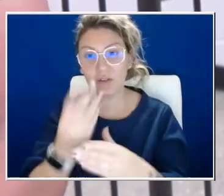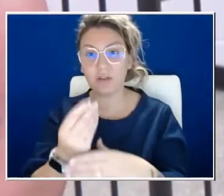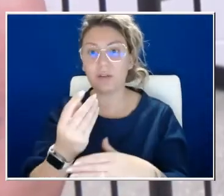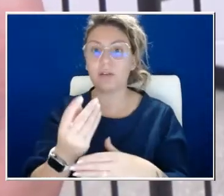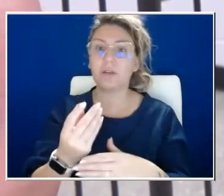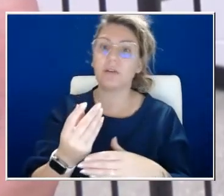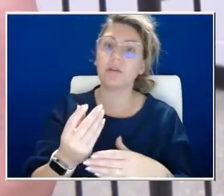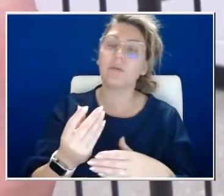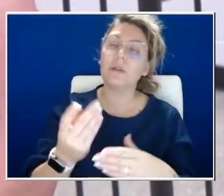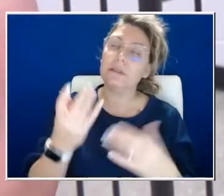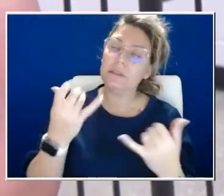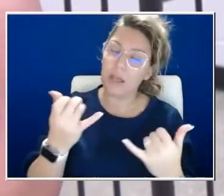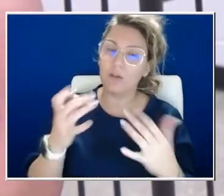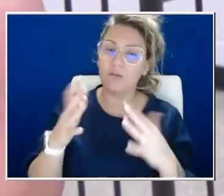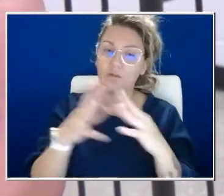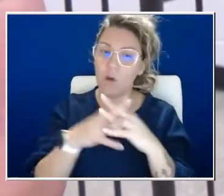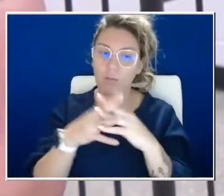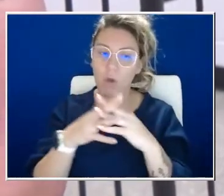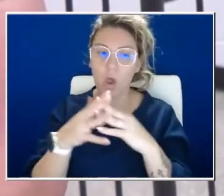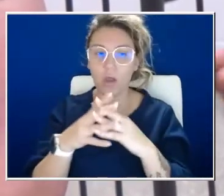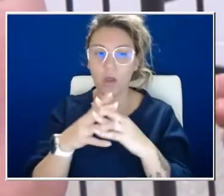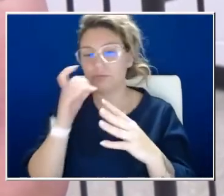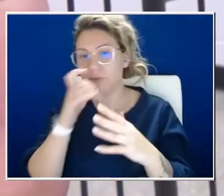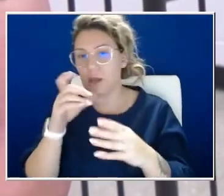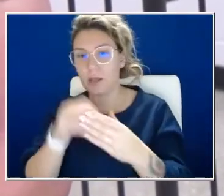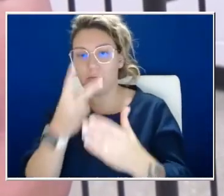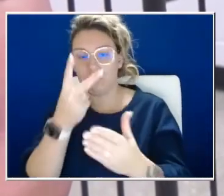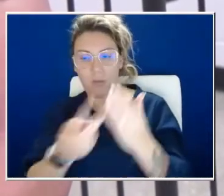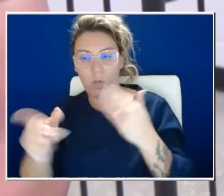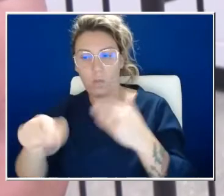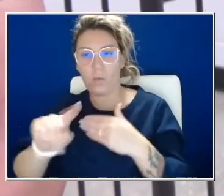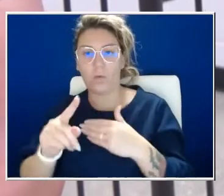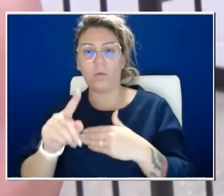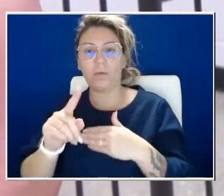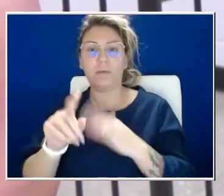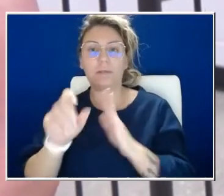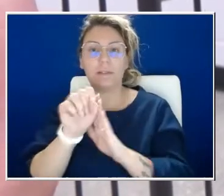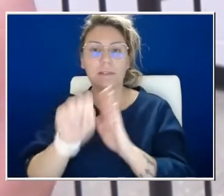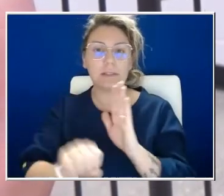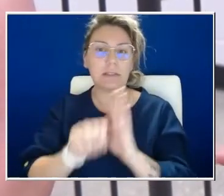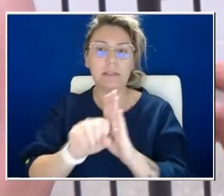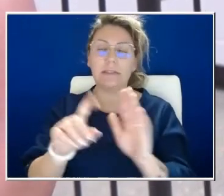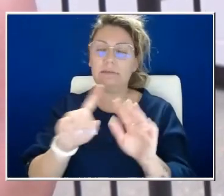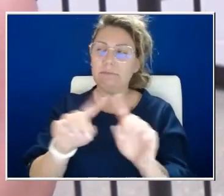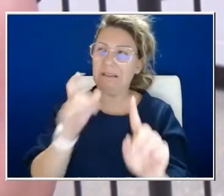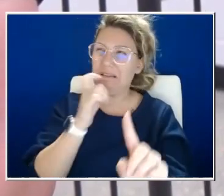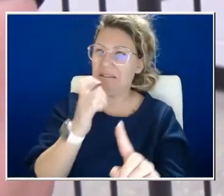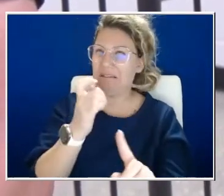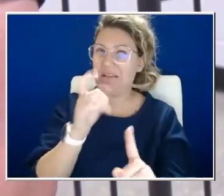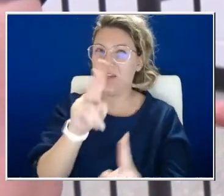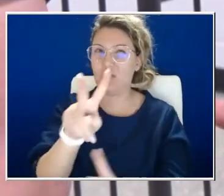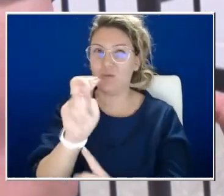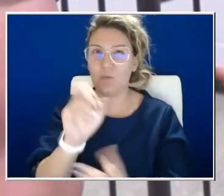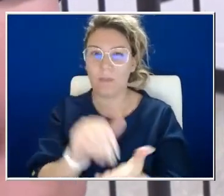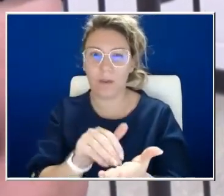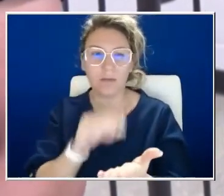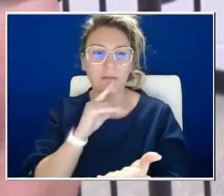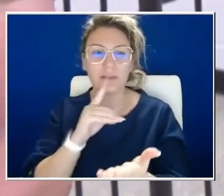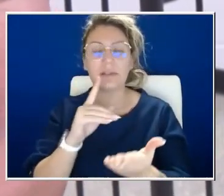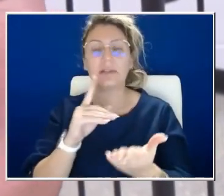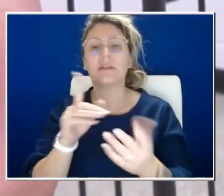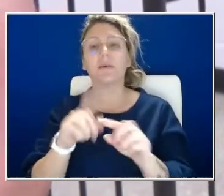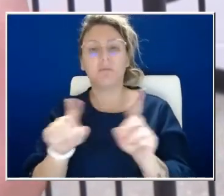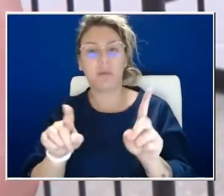two sports seasons, so I don't think we'll do 2,000 each sports season. But will we get to 3,000? Yeah, I think we're going to get